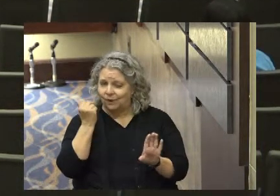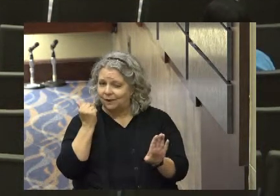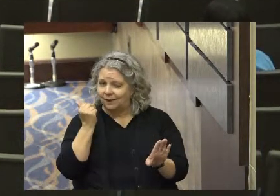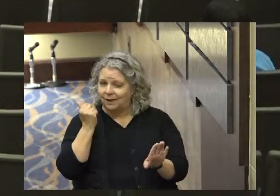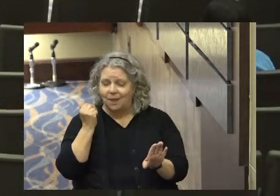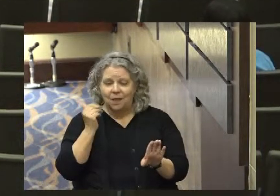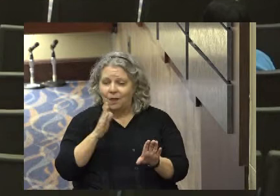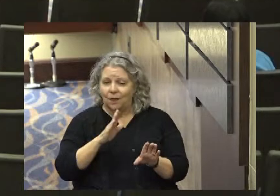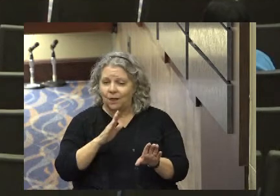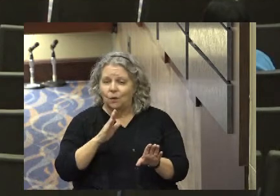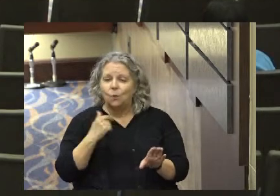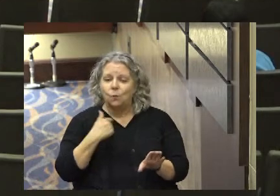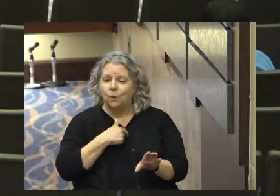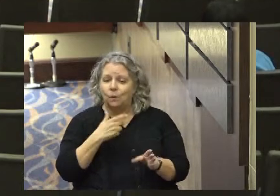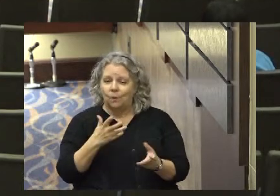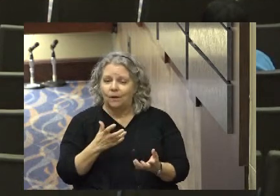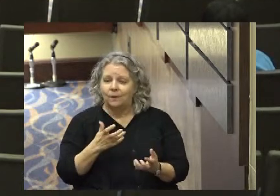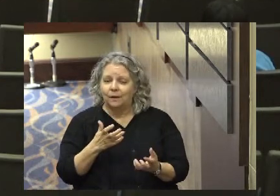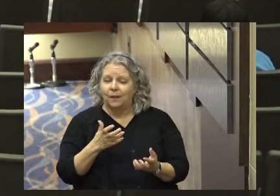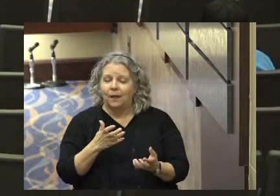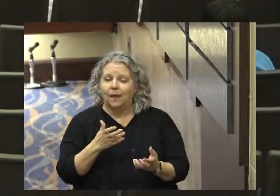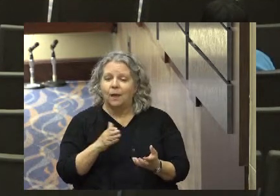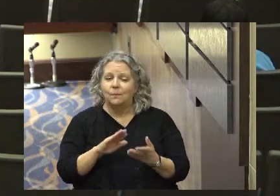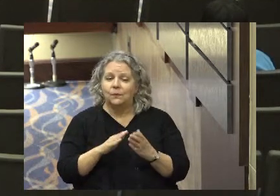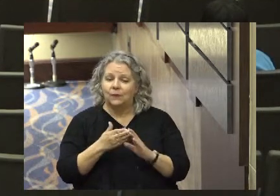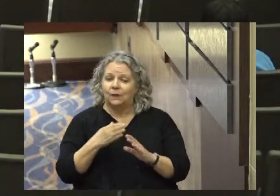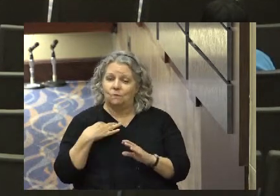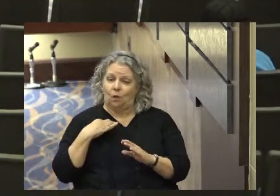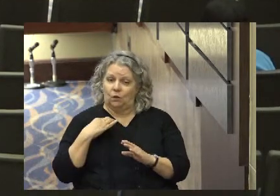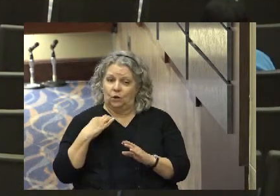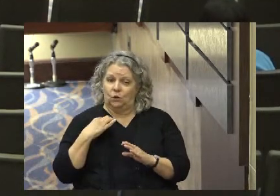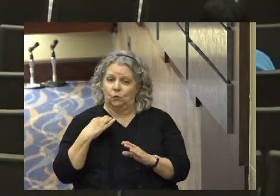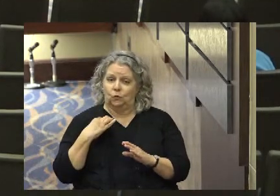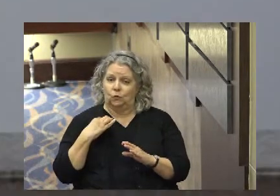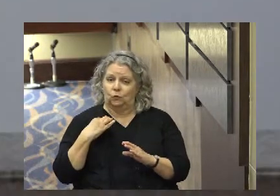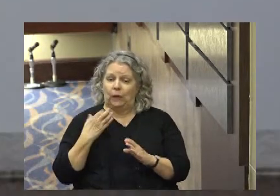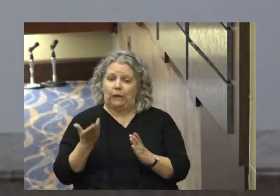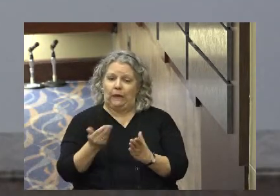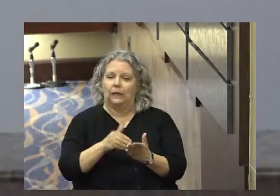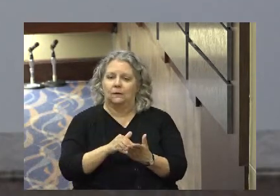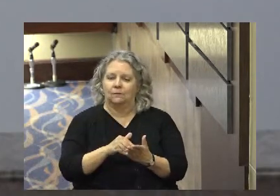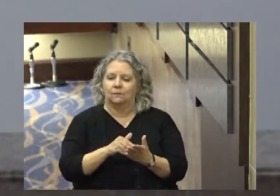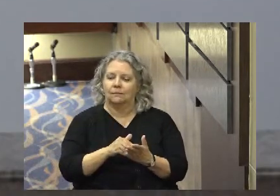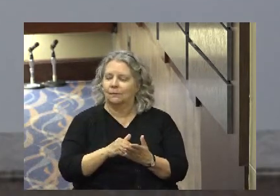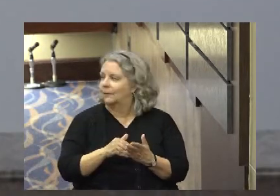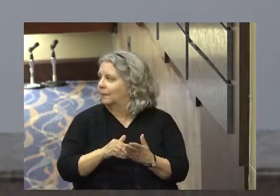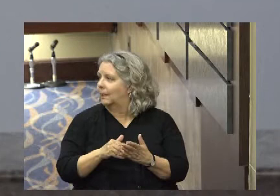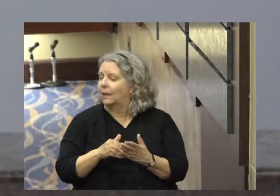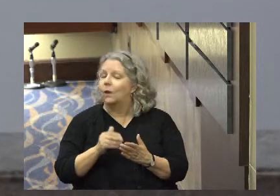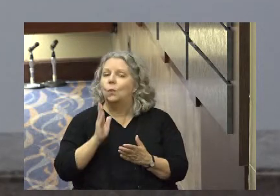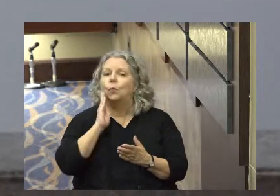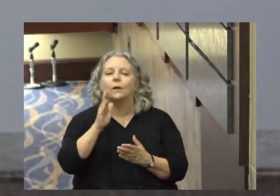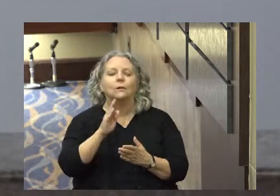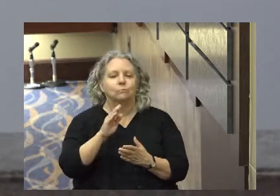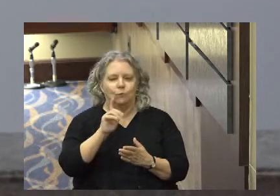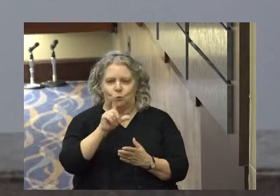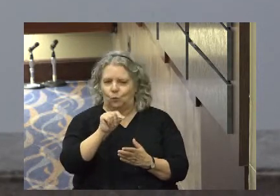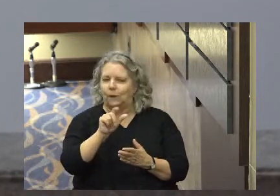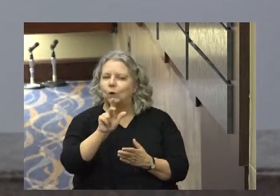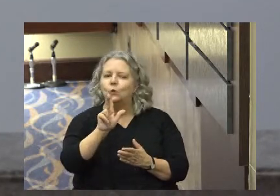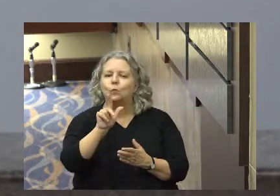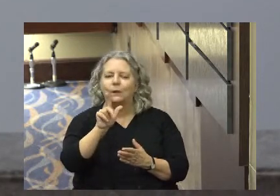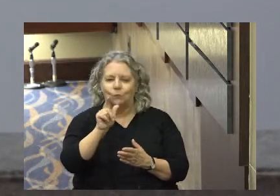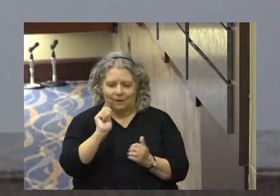not forget we want to get the city volunteers back and do a work day. We'll do that in 2023. All right, sounds